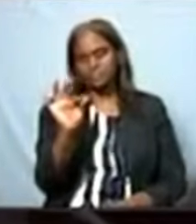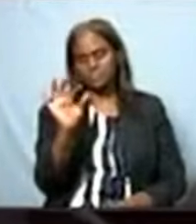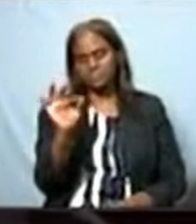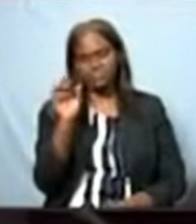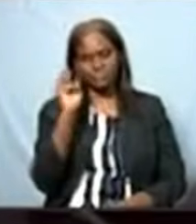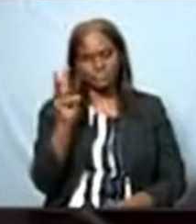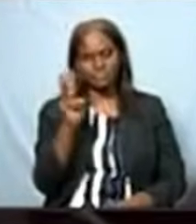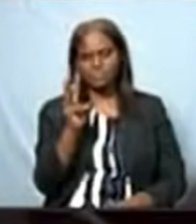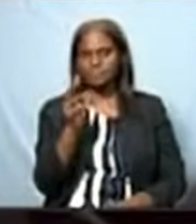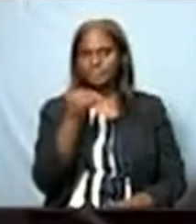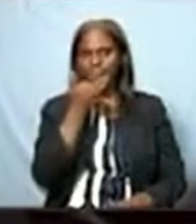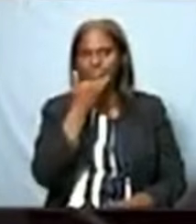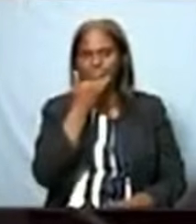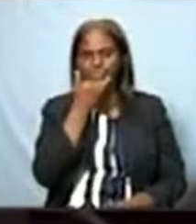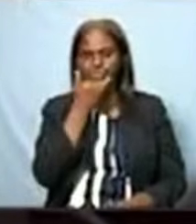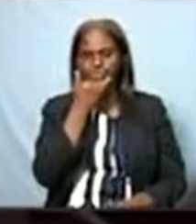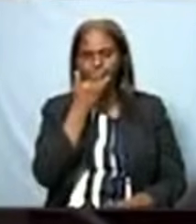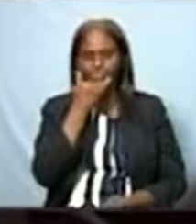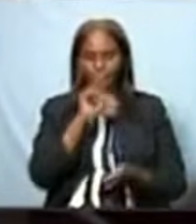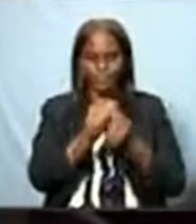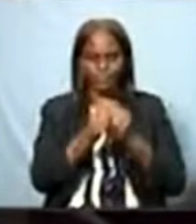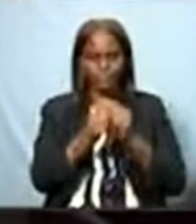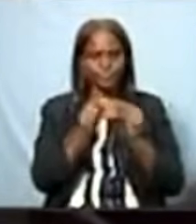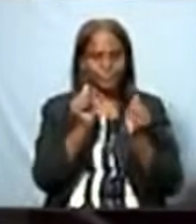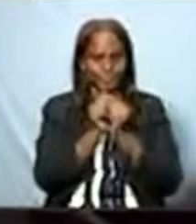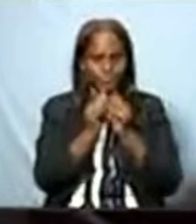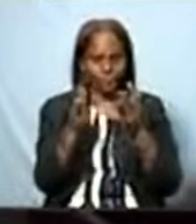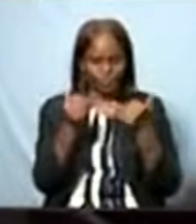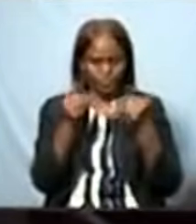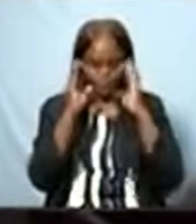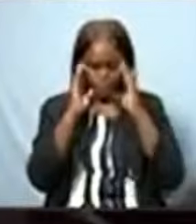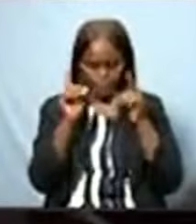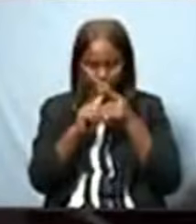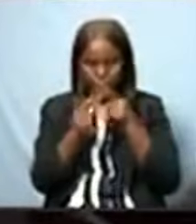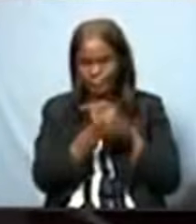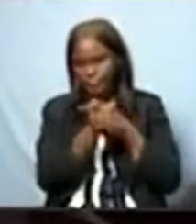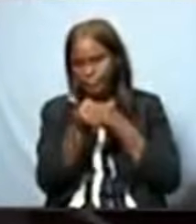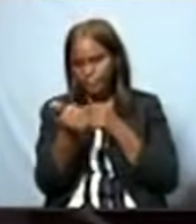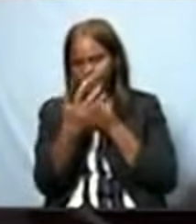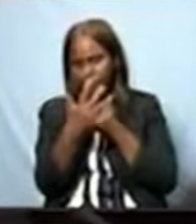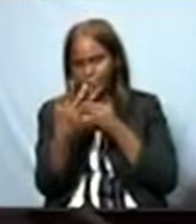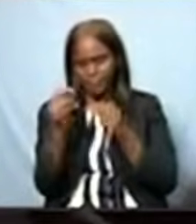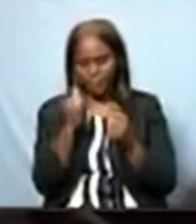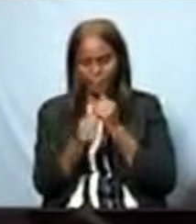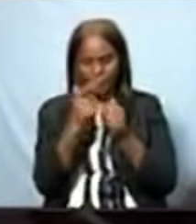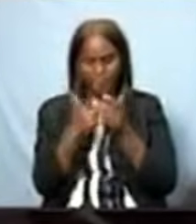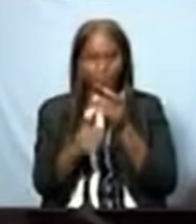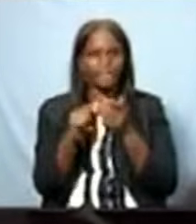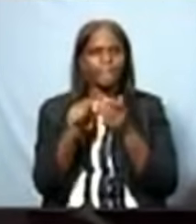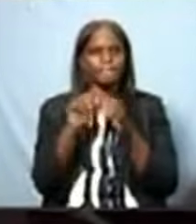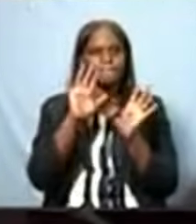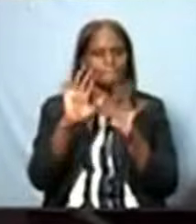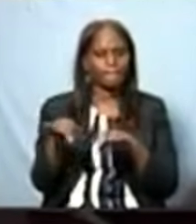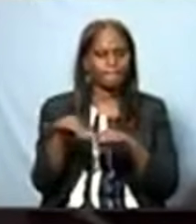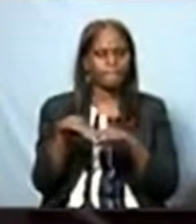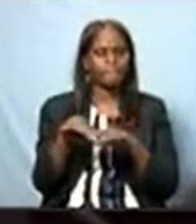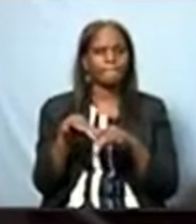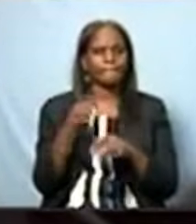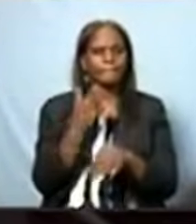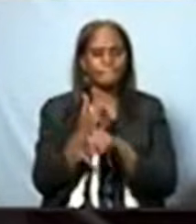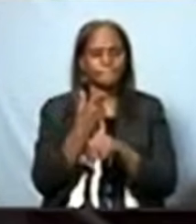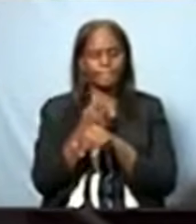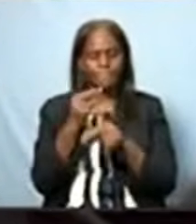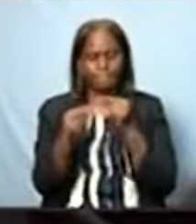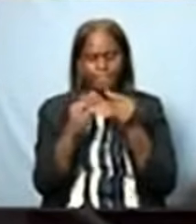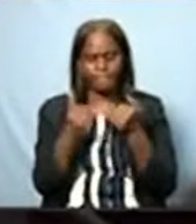will be a misnomer to amend these articles without attending to these other articles that are left as skeleton.